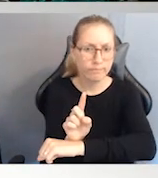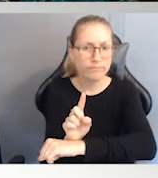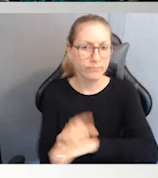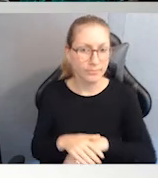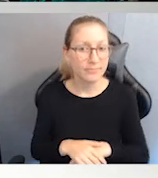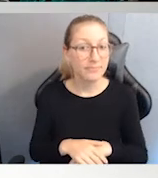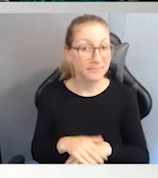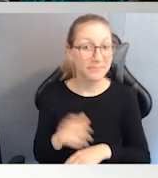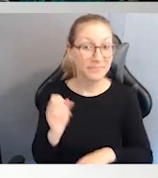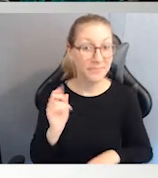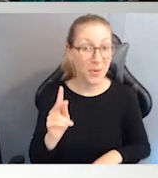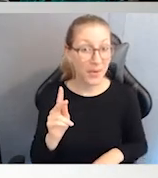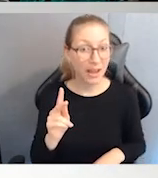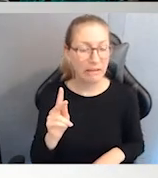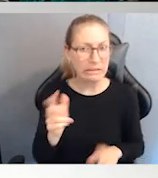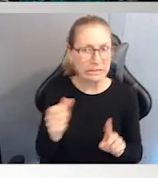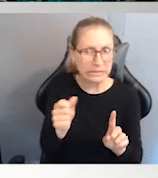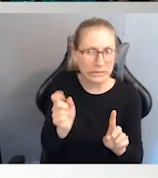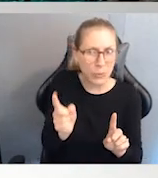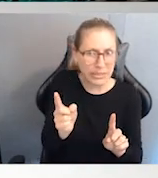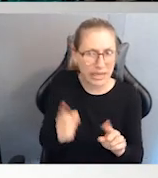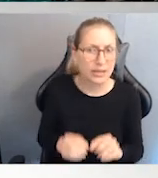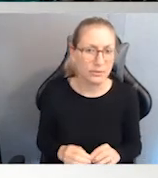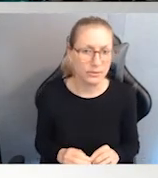heard. So give us a second here.